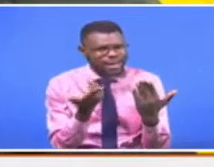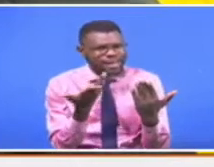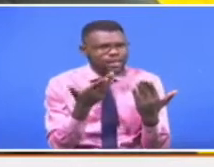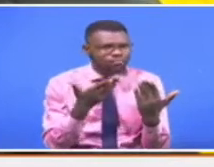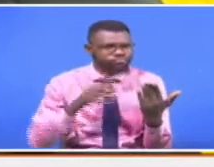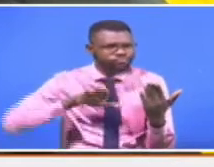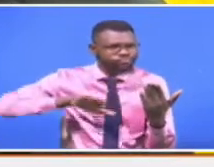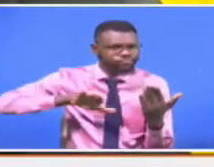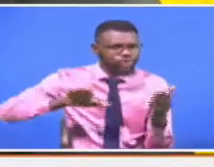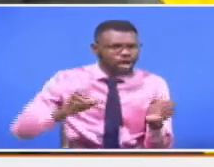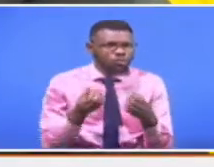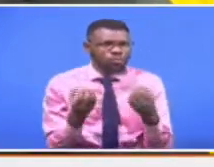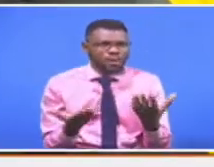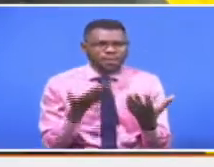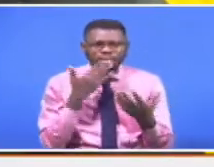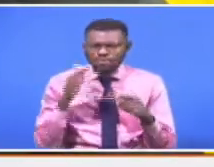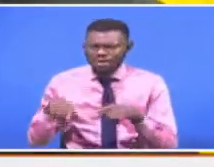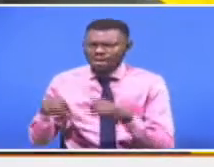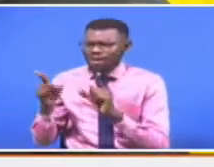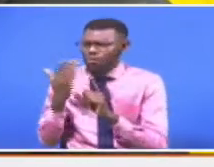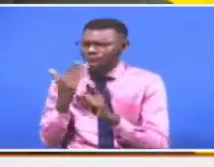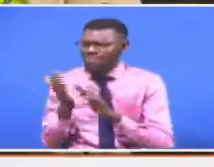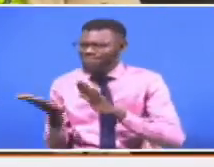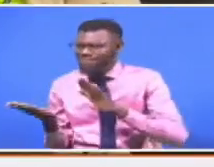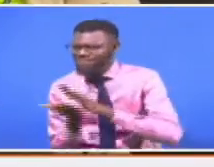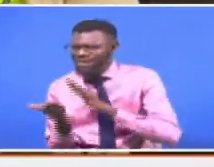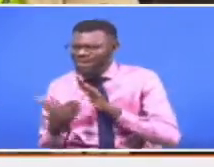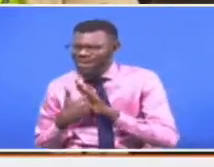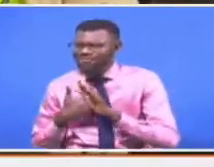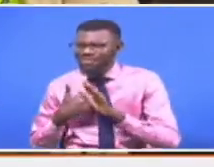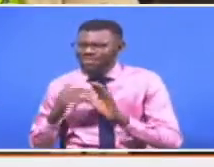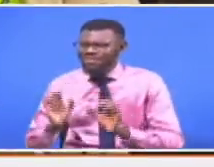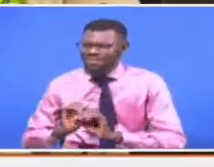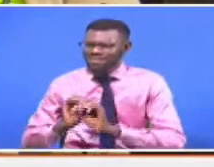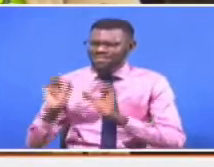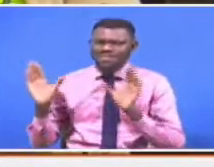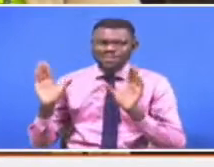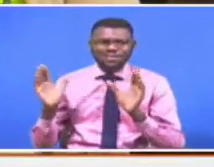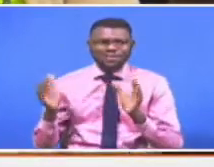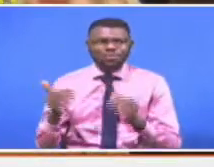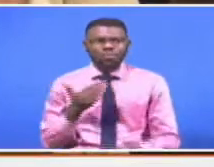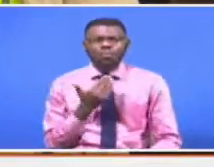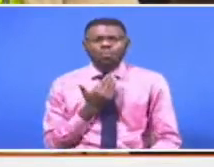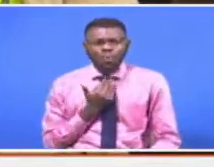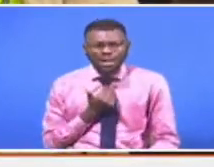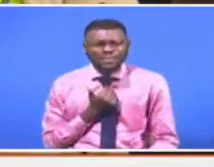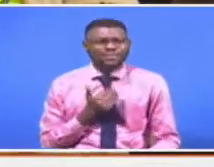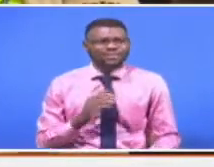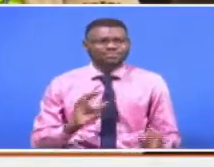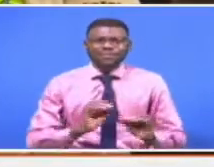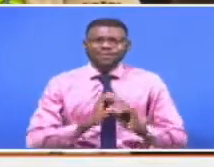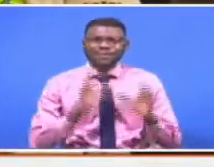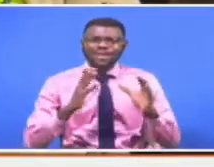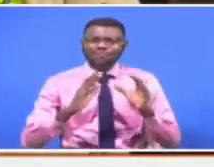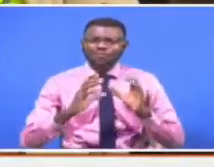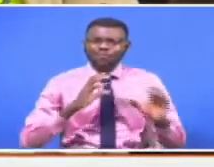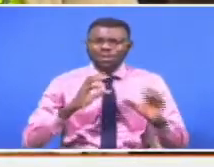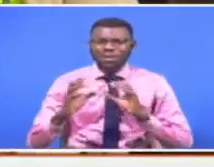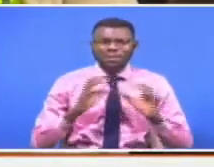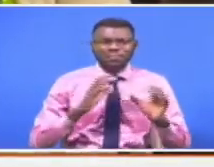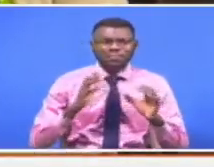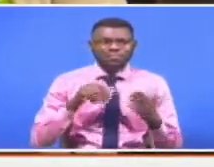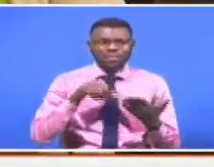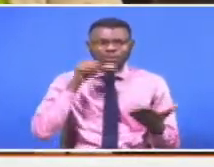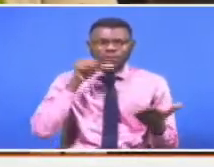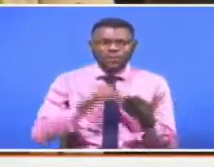allow them because the records are very clear. So transparency ni kwamba ile mabarua mmesema mngekuwa